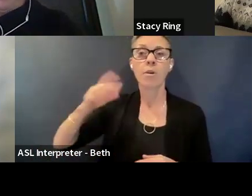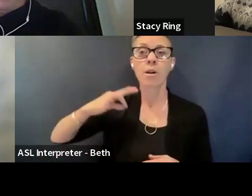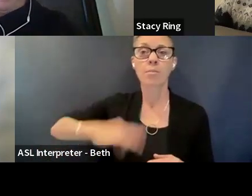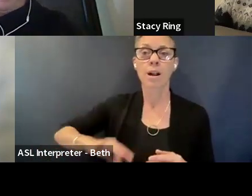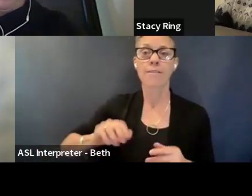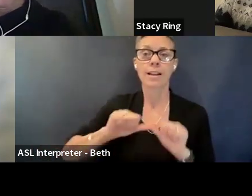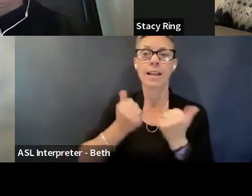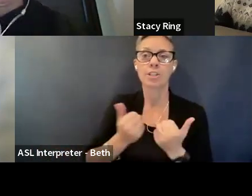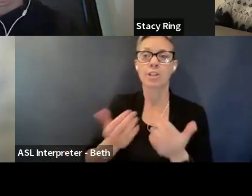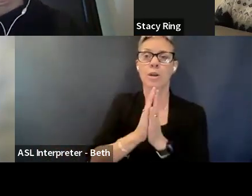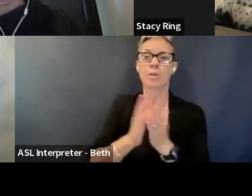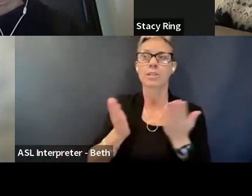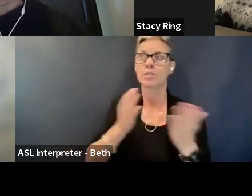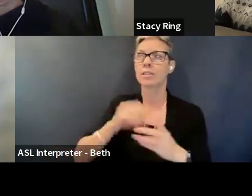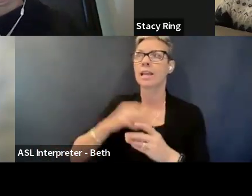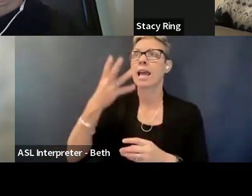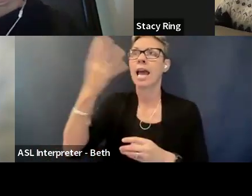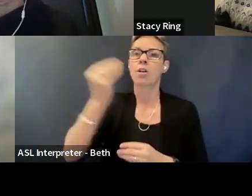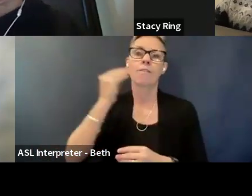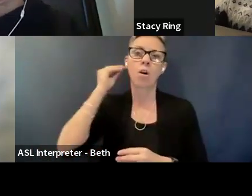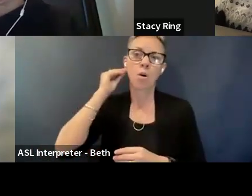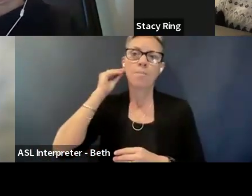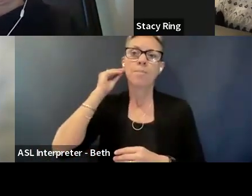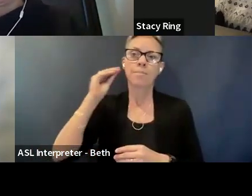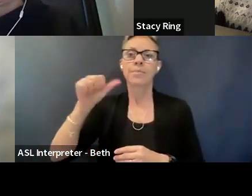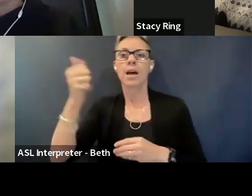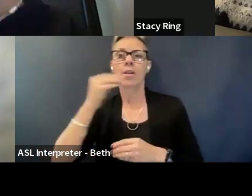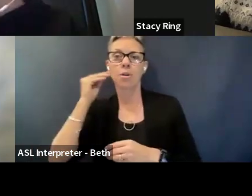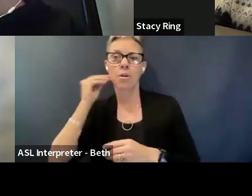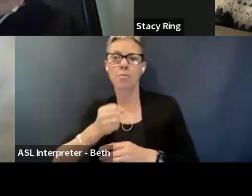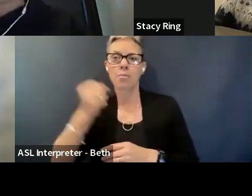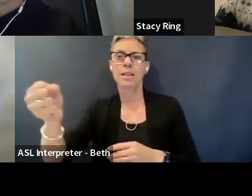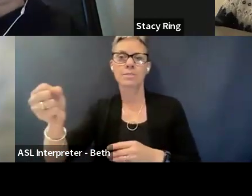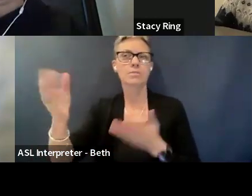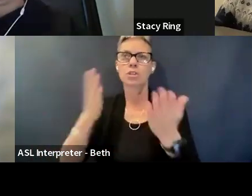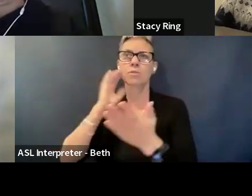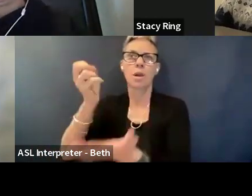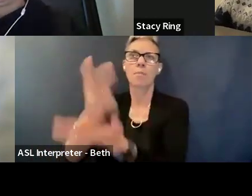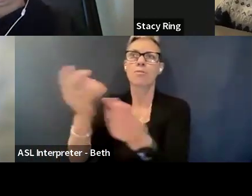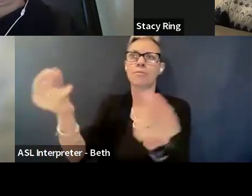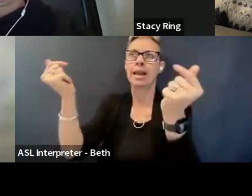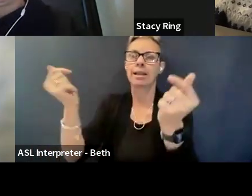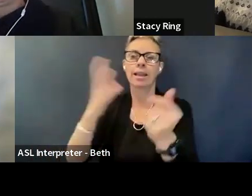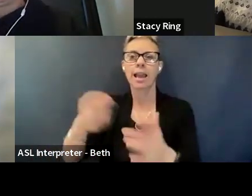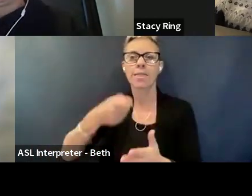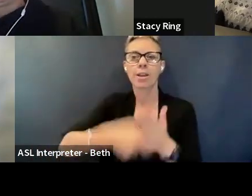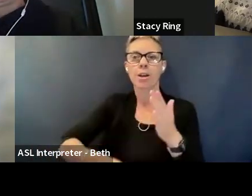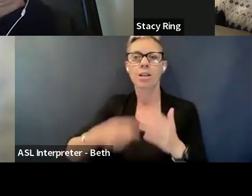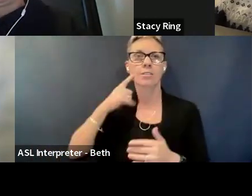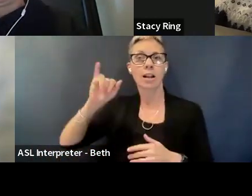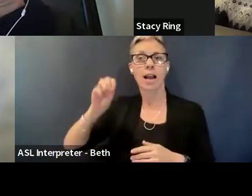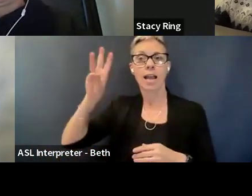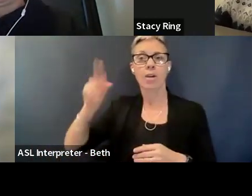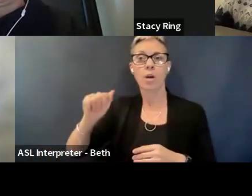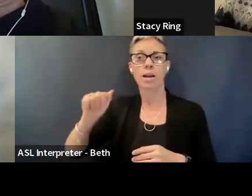him in an out-of-home placement, the services would have been approved immediately, and the cost to the state of Iowa